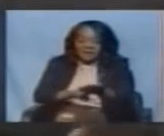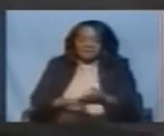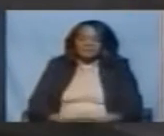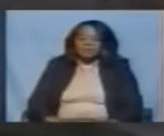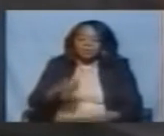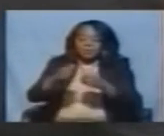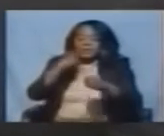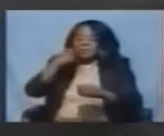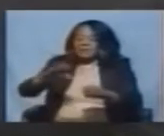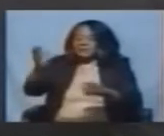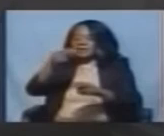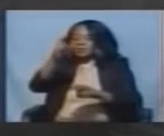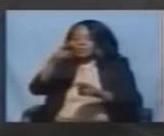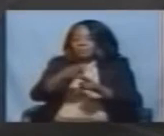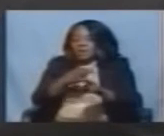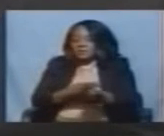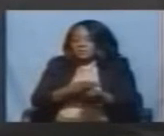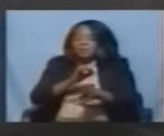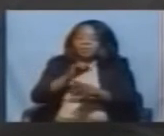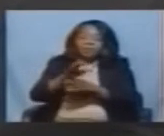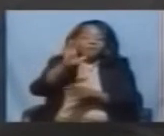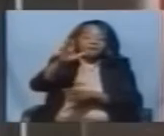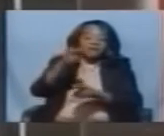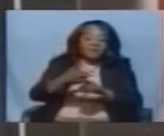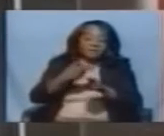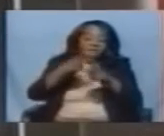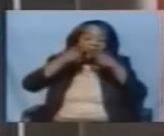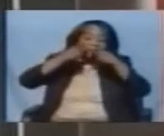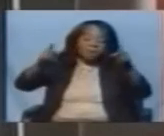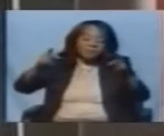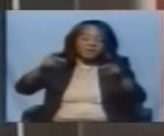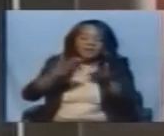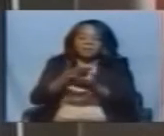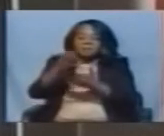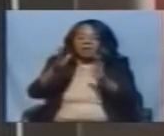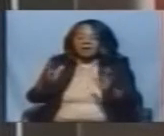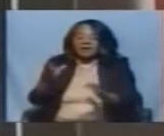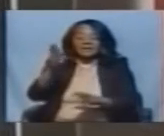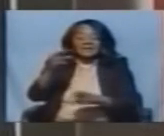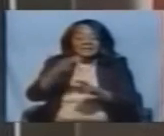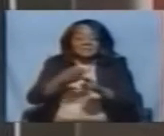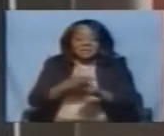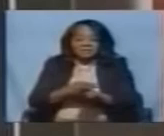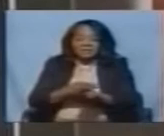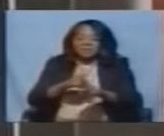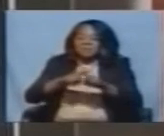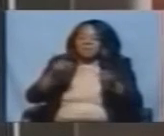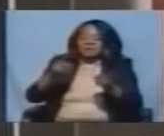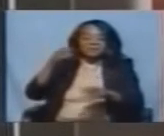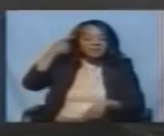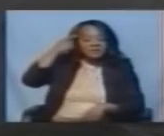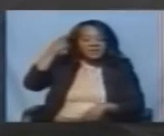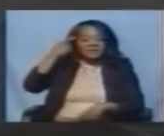2 months. Might take five months. So you add up to 5 months for a public procurement. So there's things that can be done to this. We think that